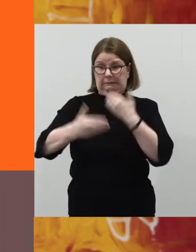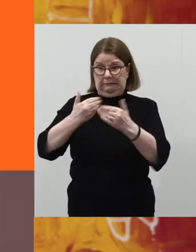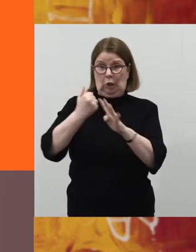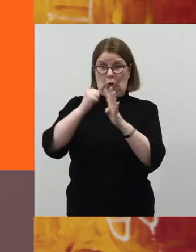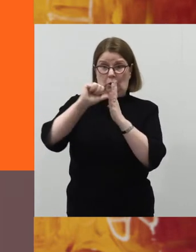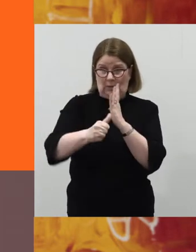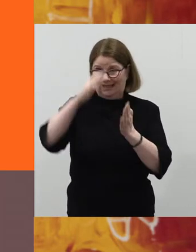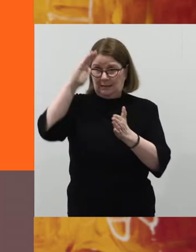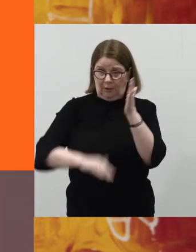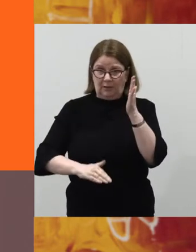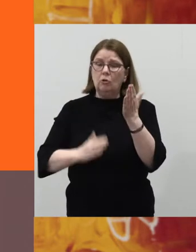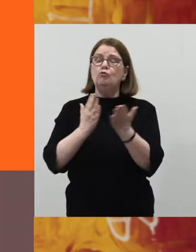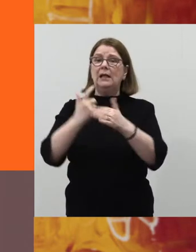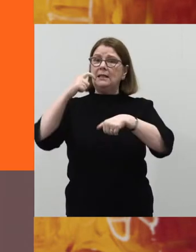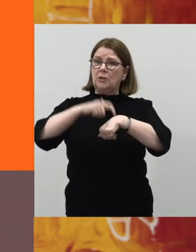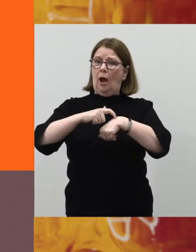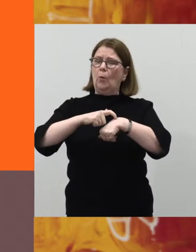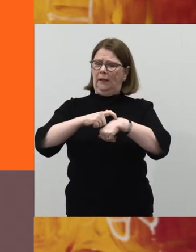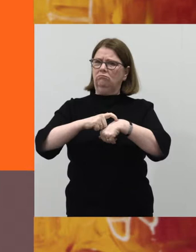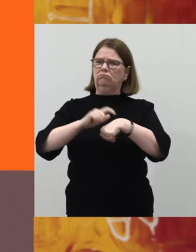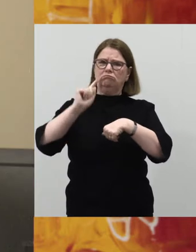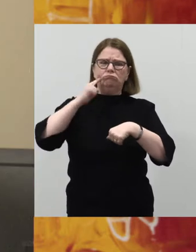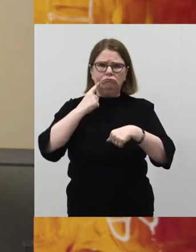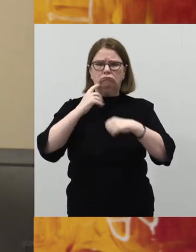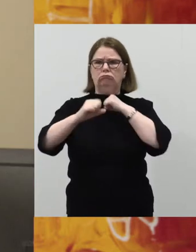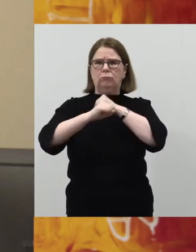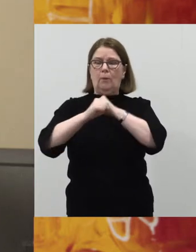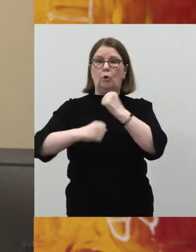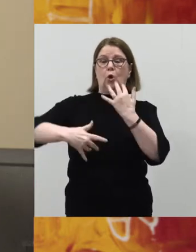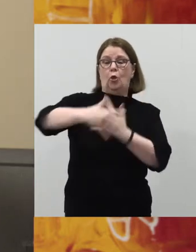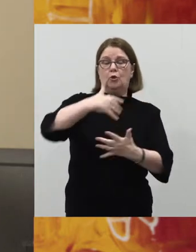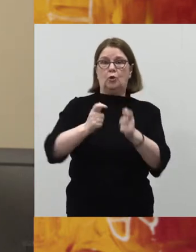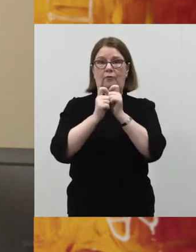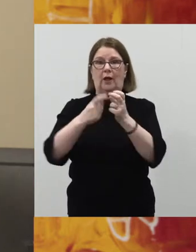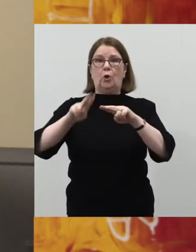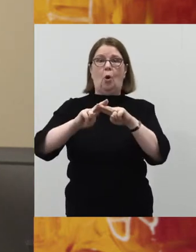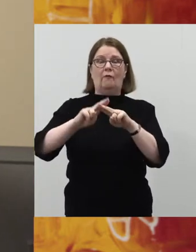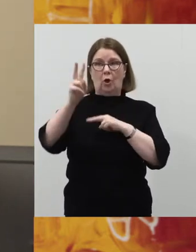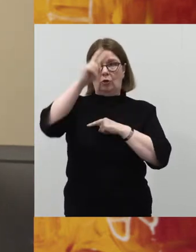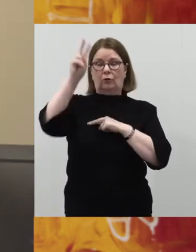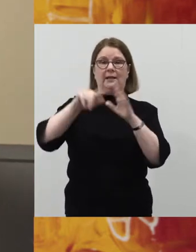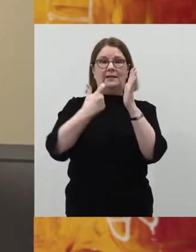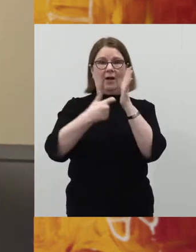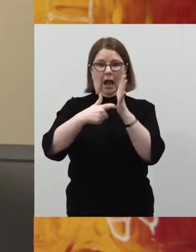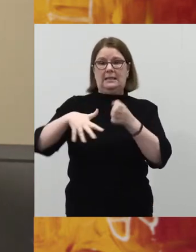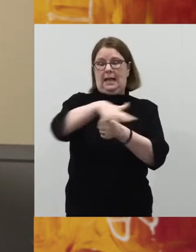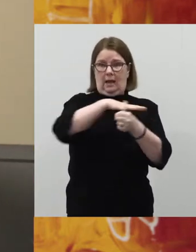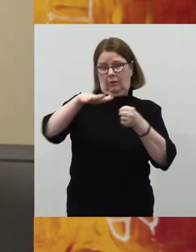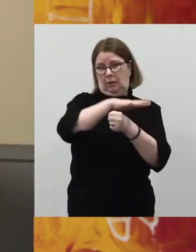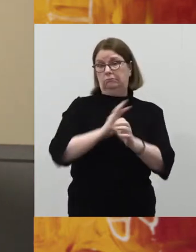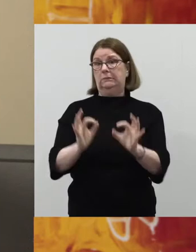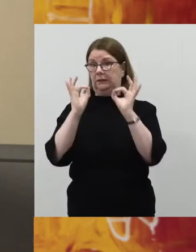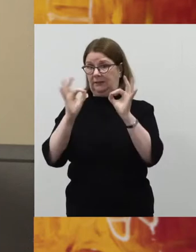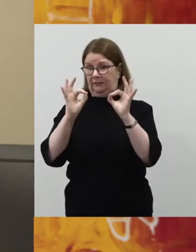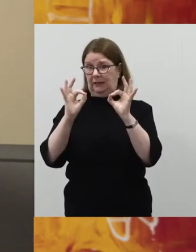project, as so cogently outlined by Professor Ian Hickey. It's time, he says, that we actively promoted the